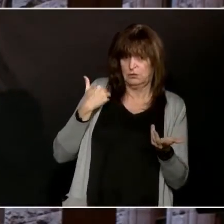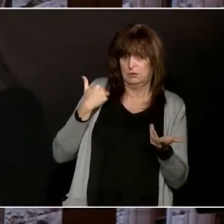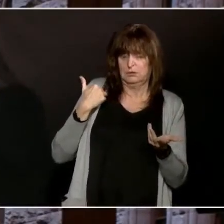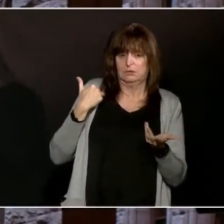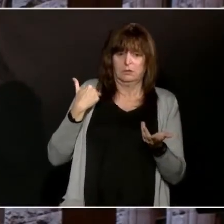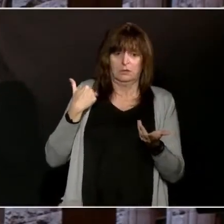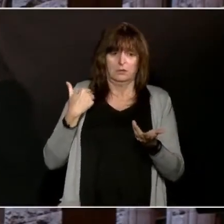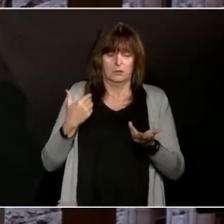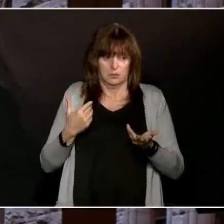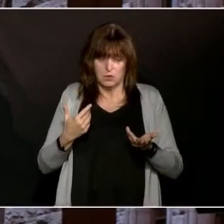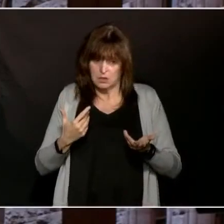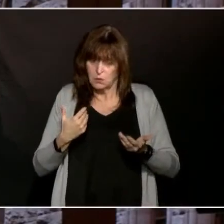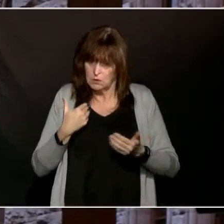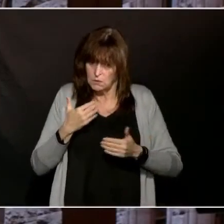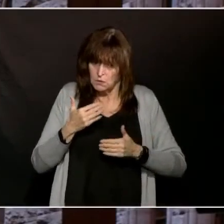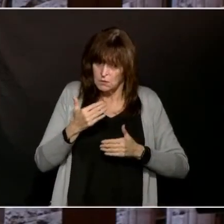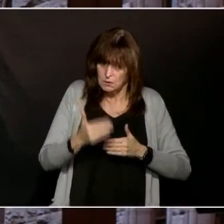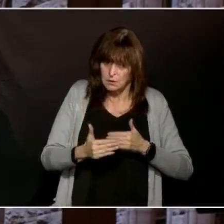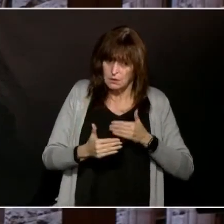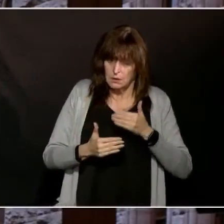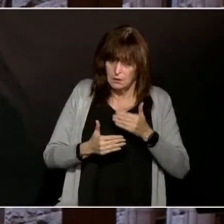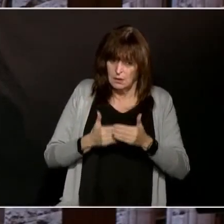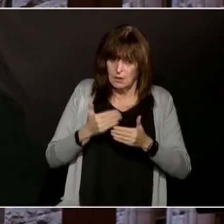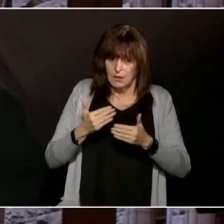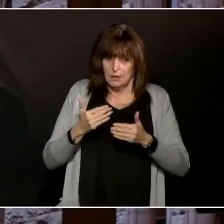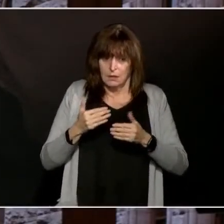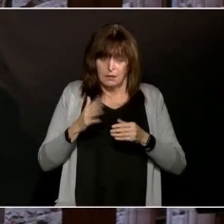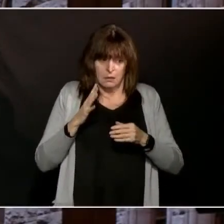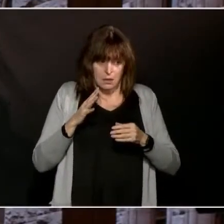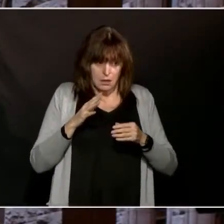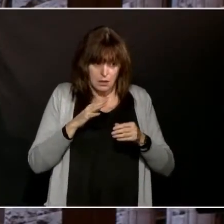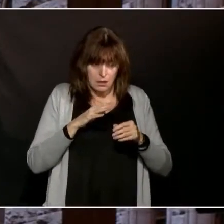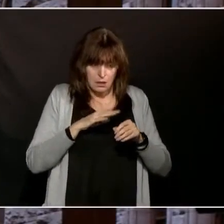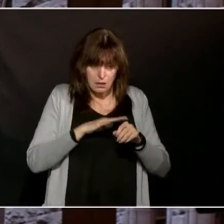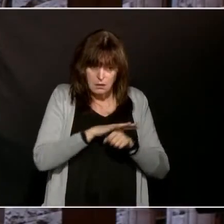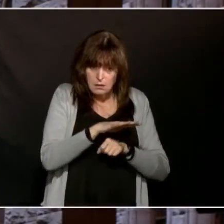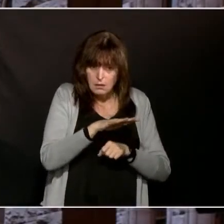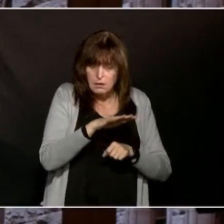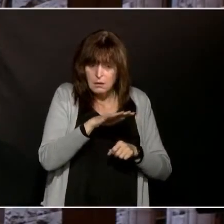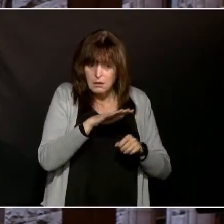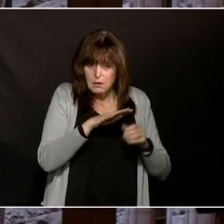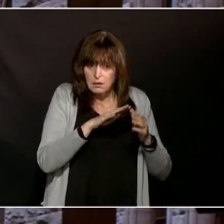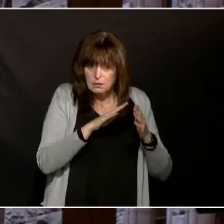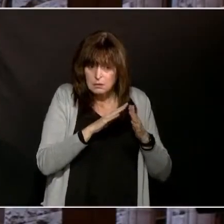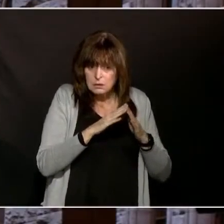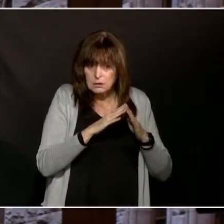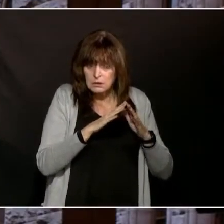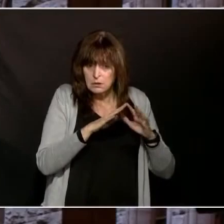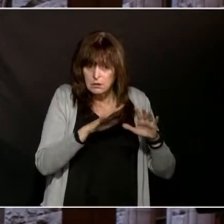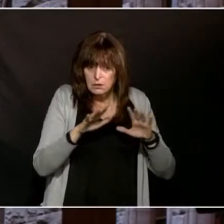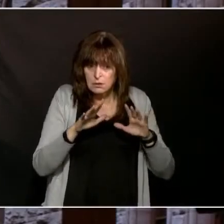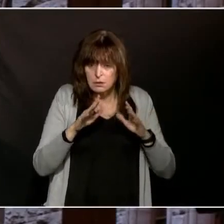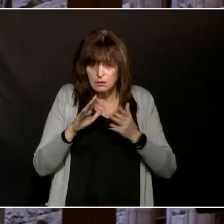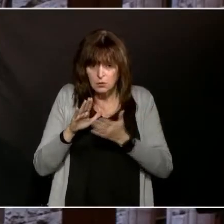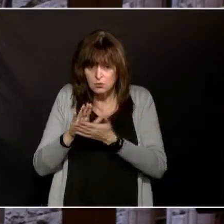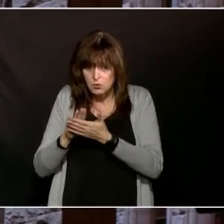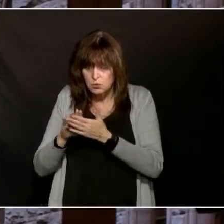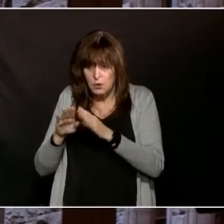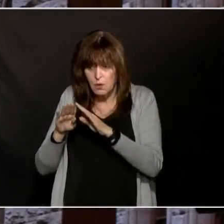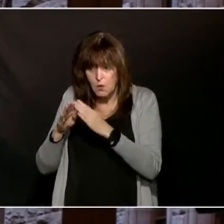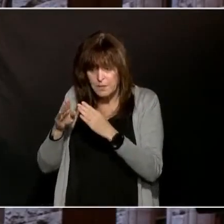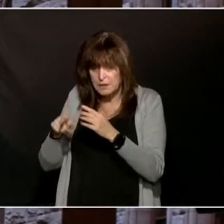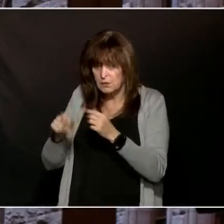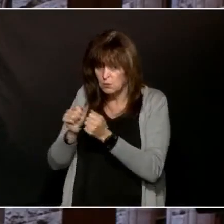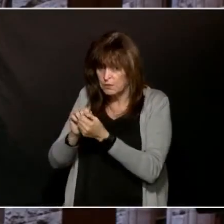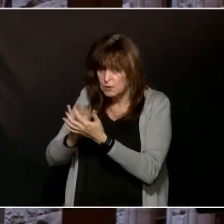impact to come to our schools, and we're putting all these extra screening, testing methods in place in there. So we want to see what that's going to do. We